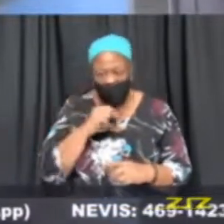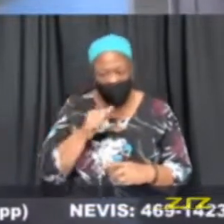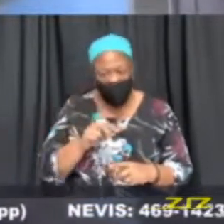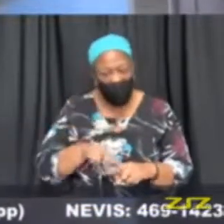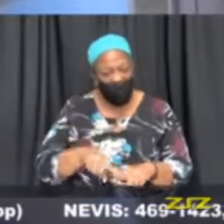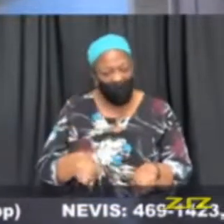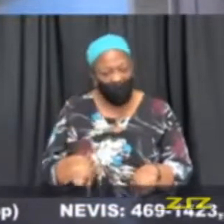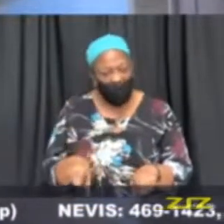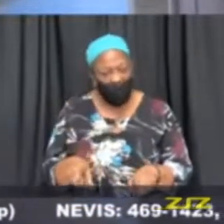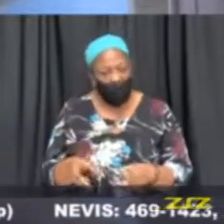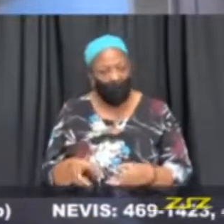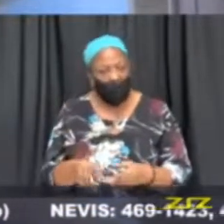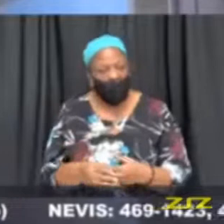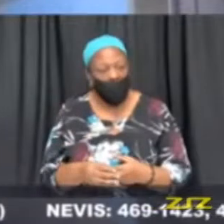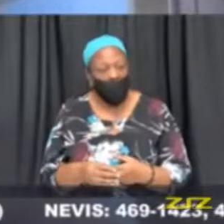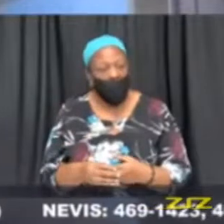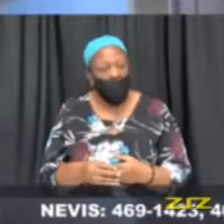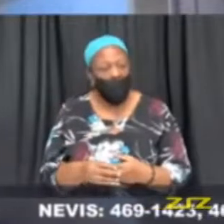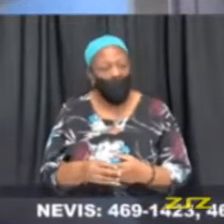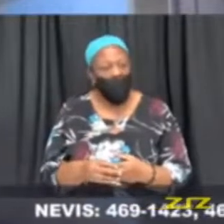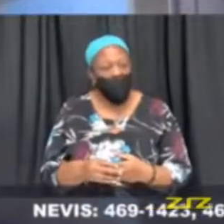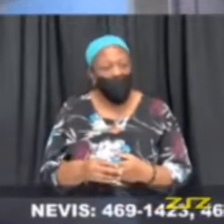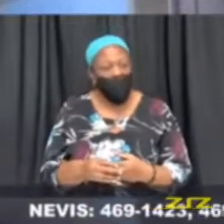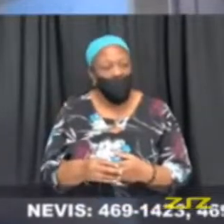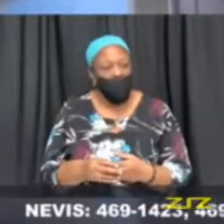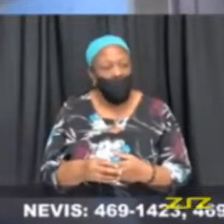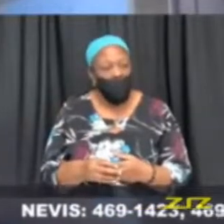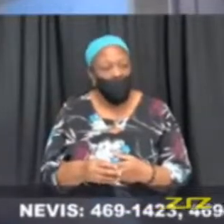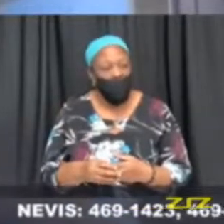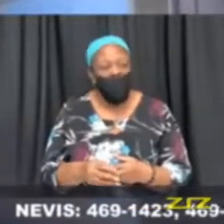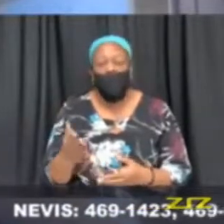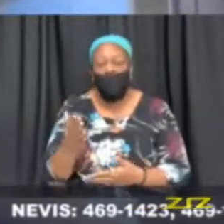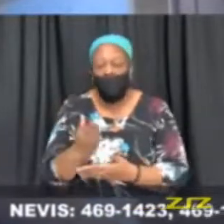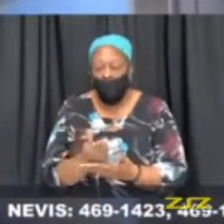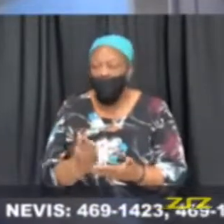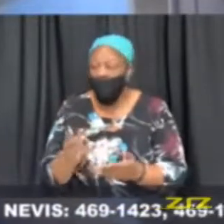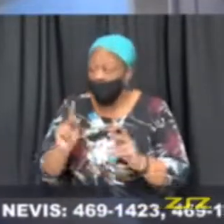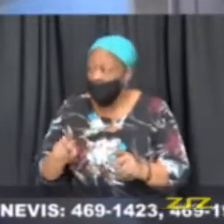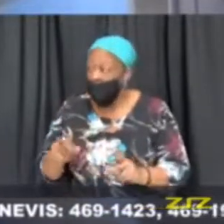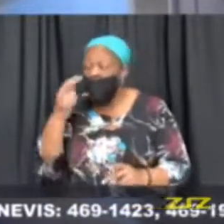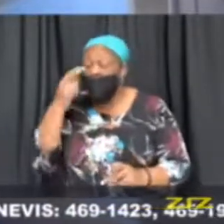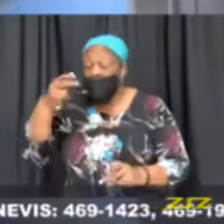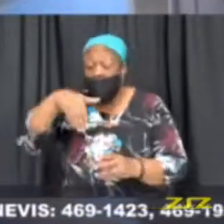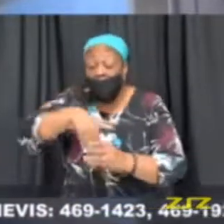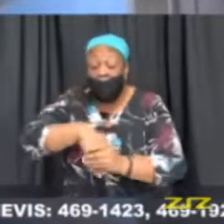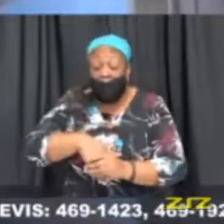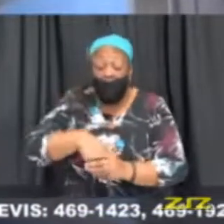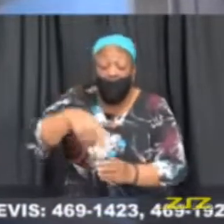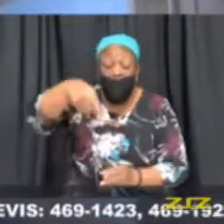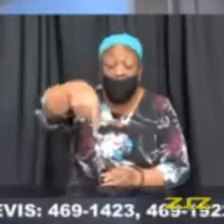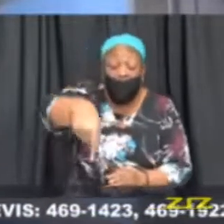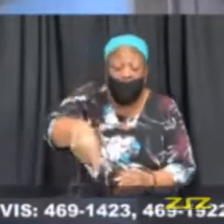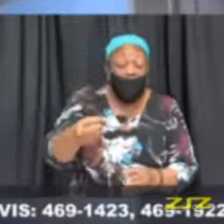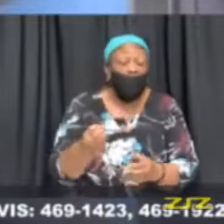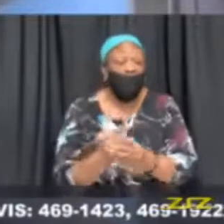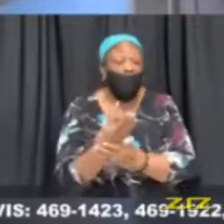activity that's associated with these features that are in the crater. As a matter of fact, in